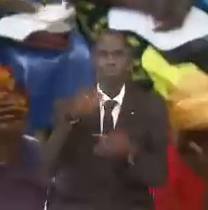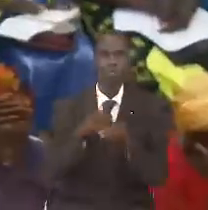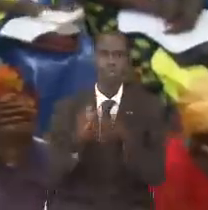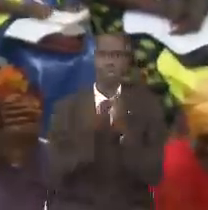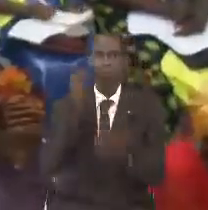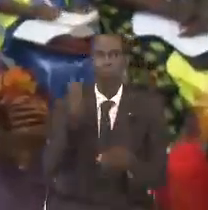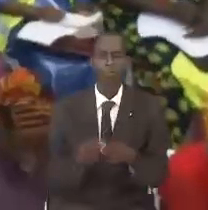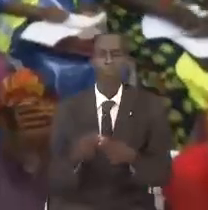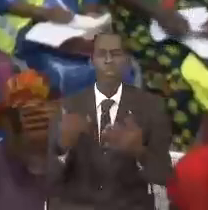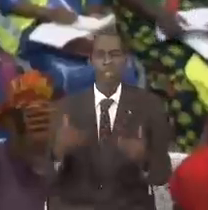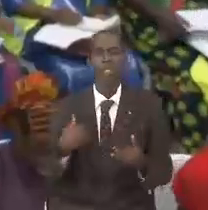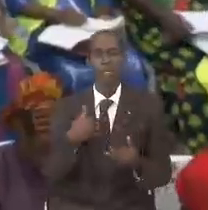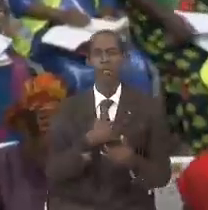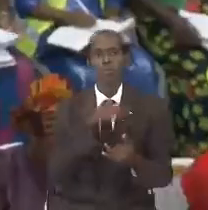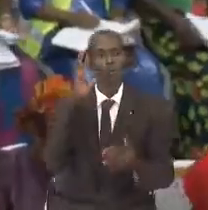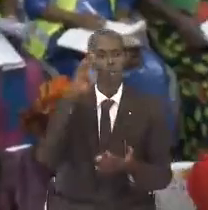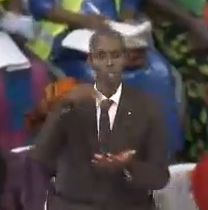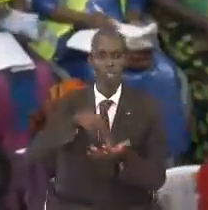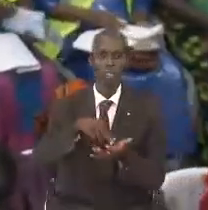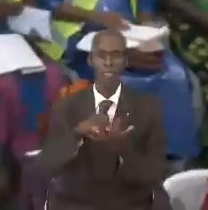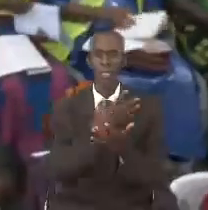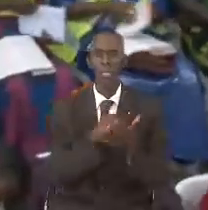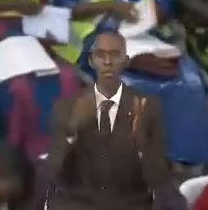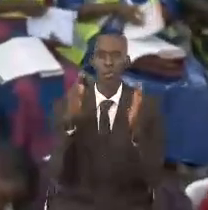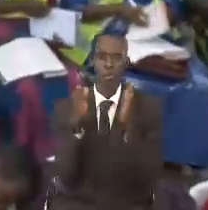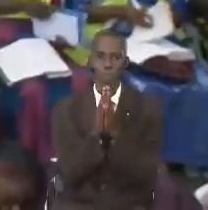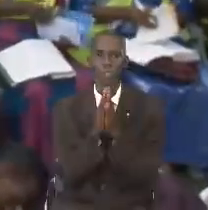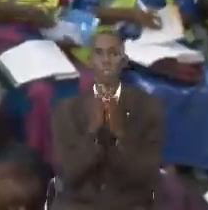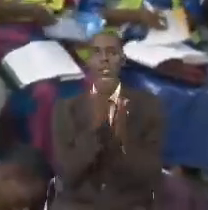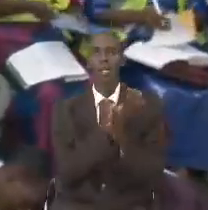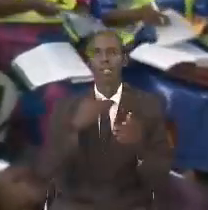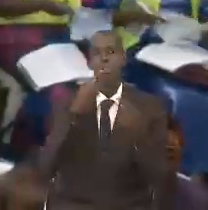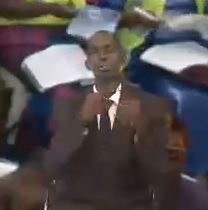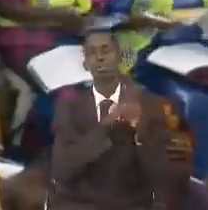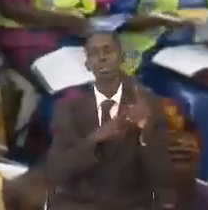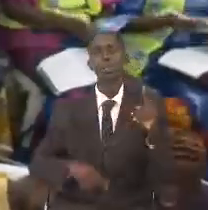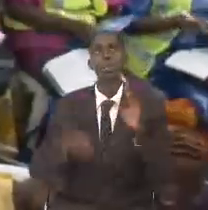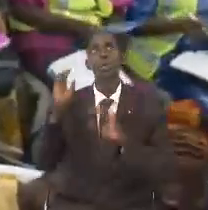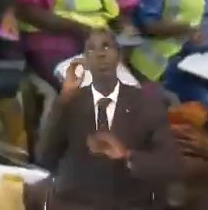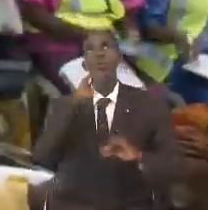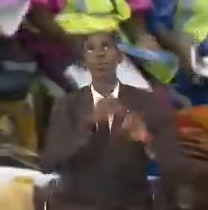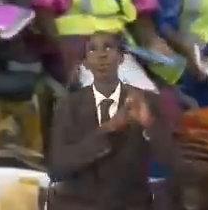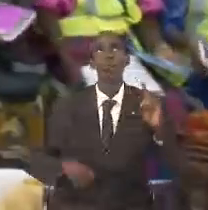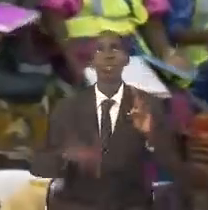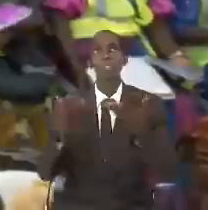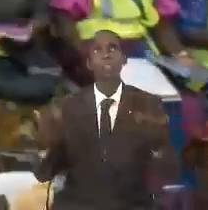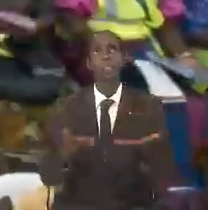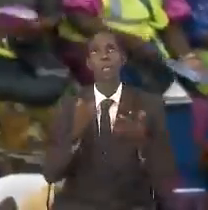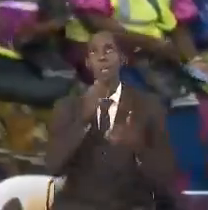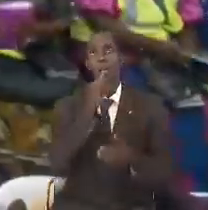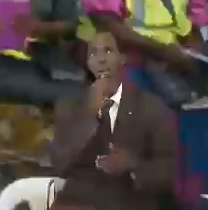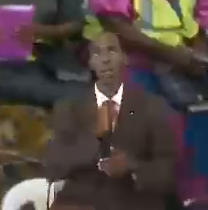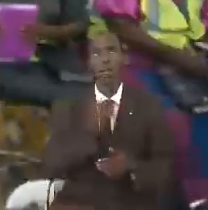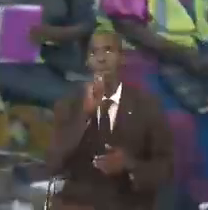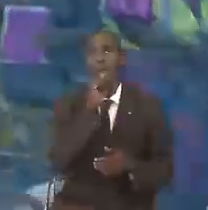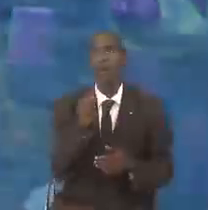going to rise up and we're going to pray and we're going to tell the Lord, oh Lord, here I am. Get me ready. I